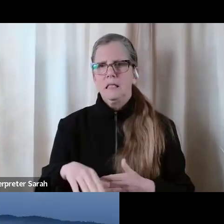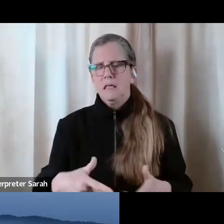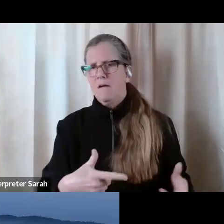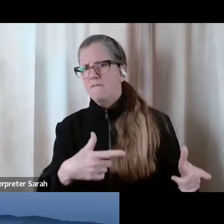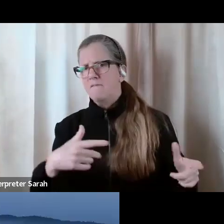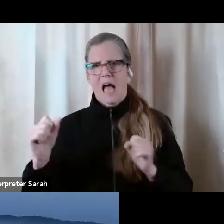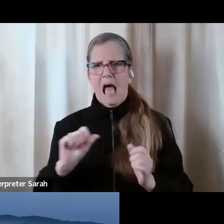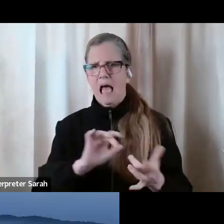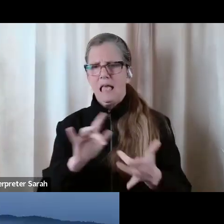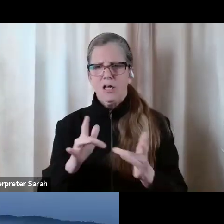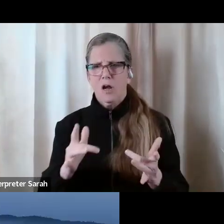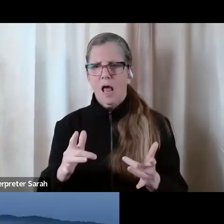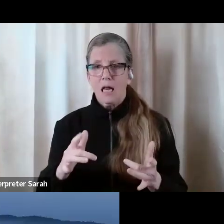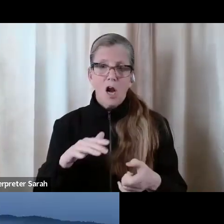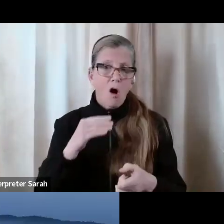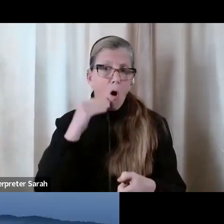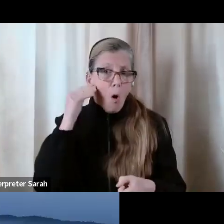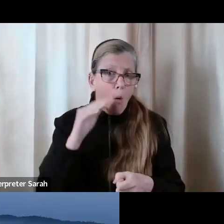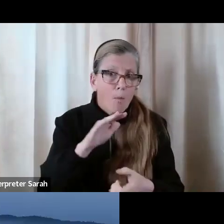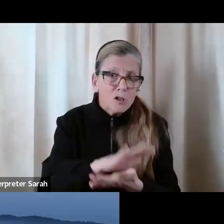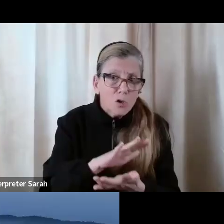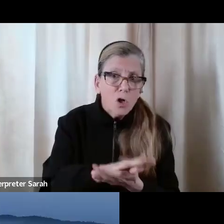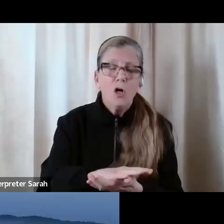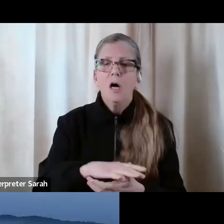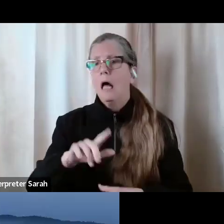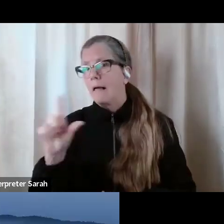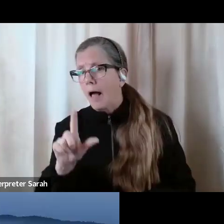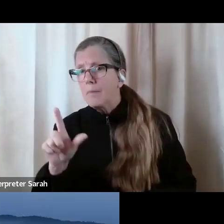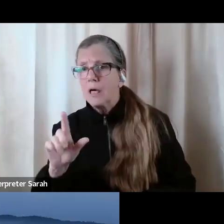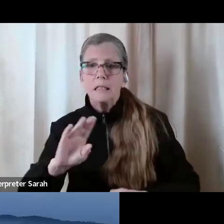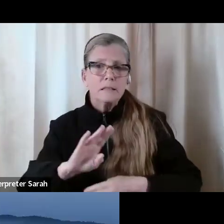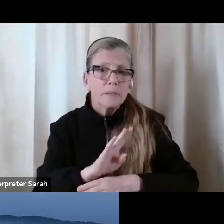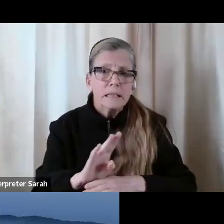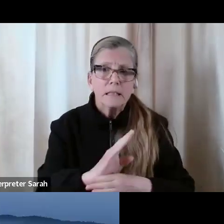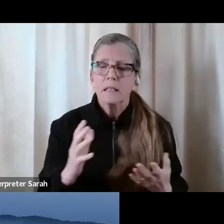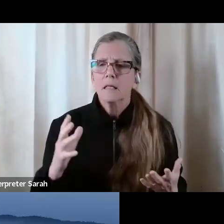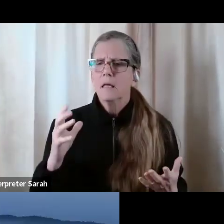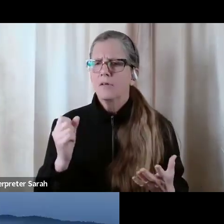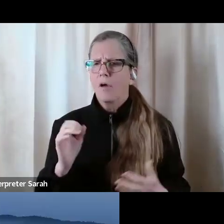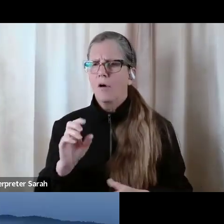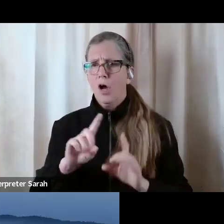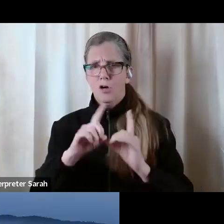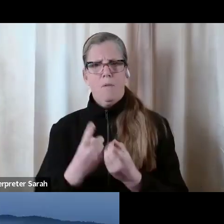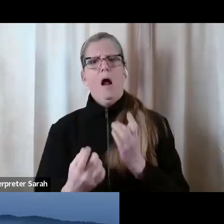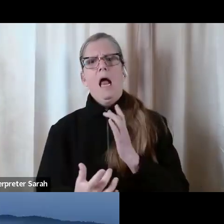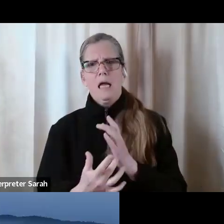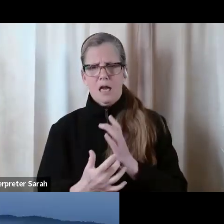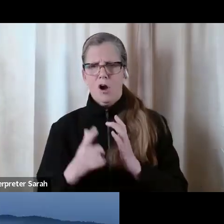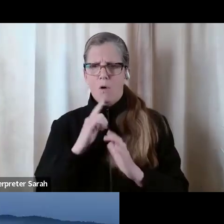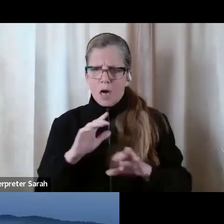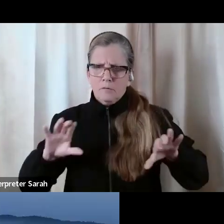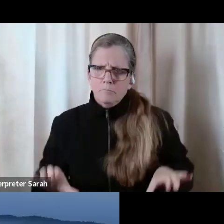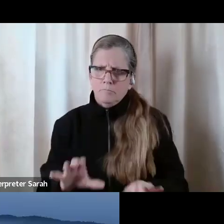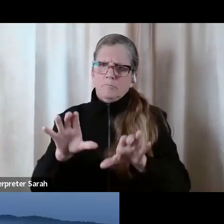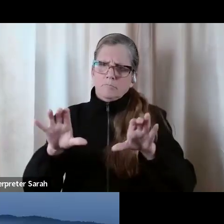schools, businesses, or libraries and businesses. And so there's a lot of work that the Department of Technology is doing,